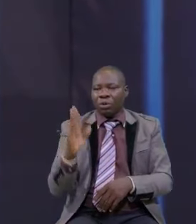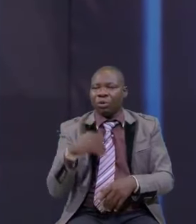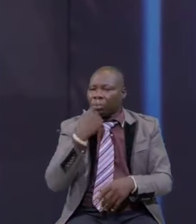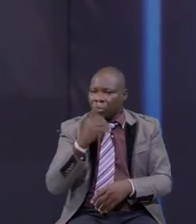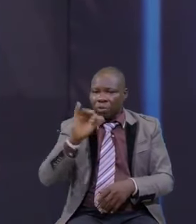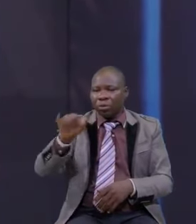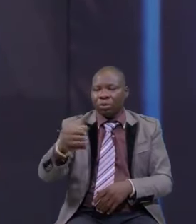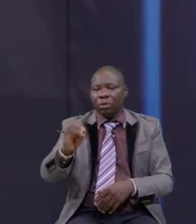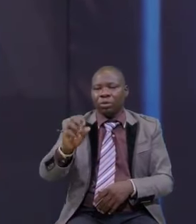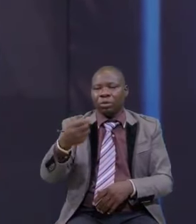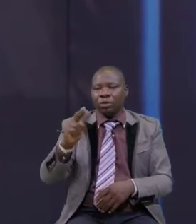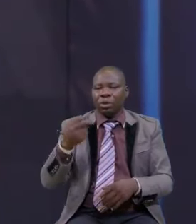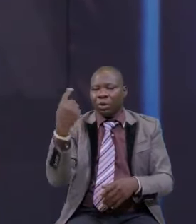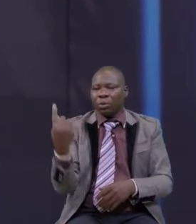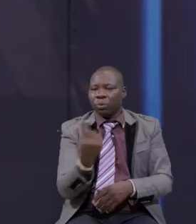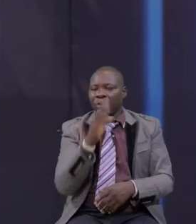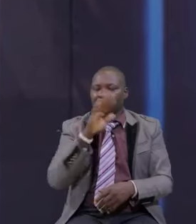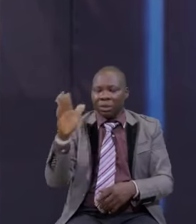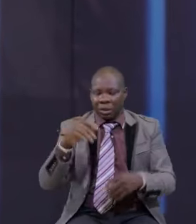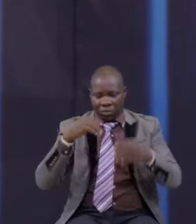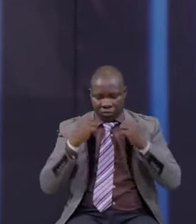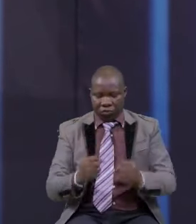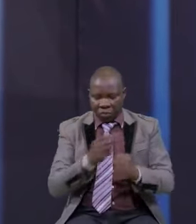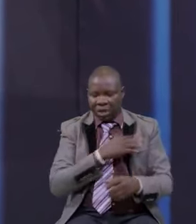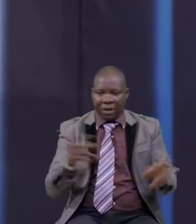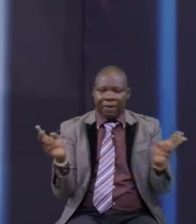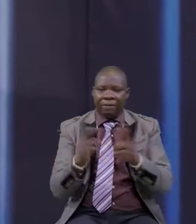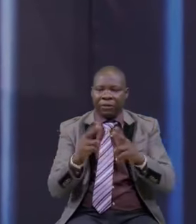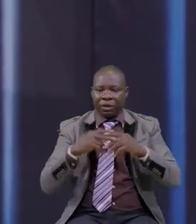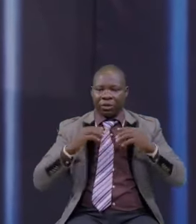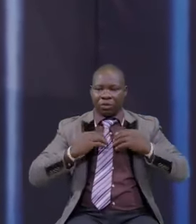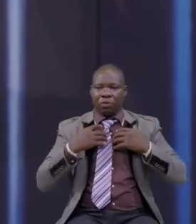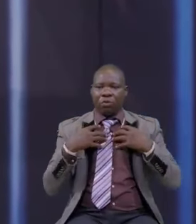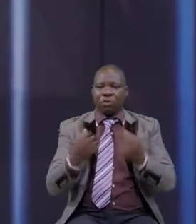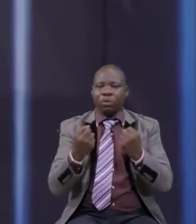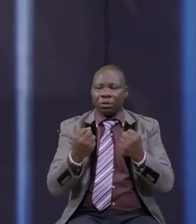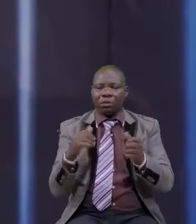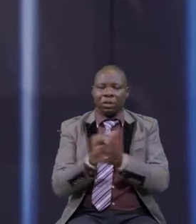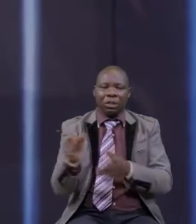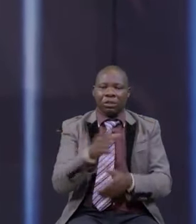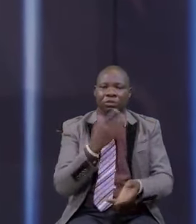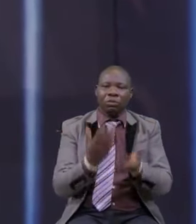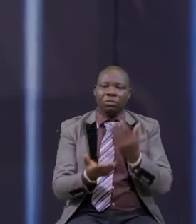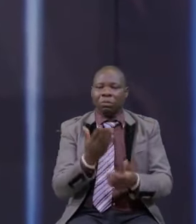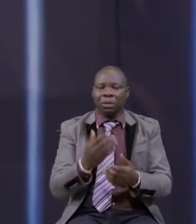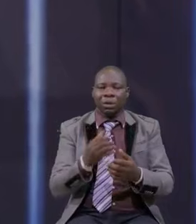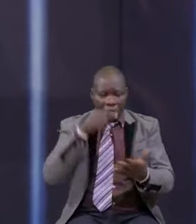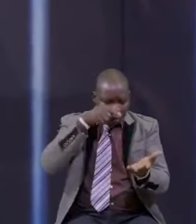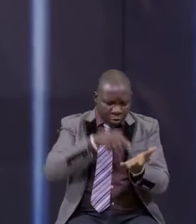thou strong and very courageous, that thou mayest observe to